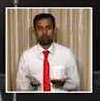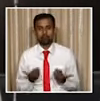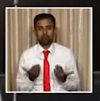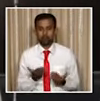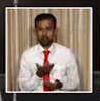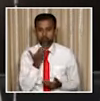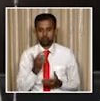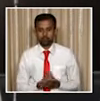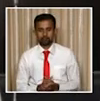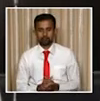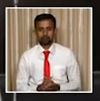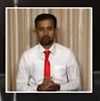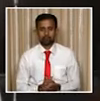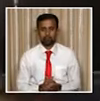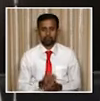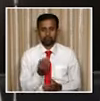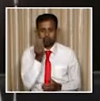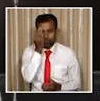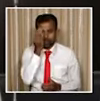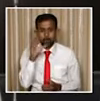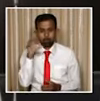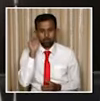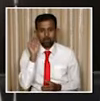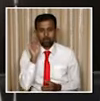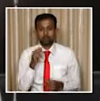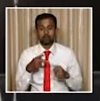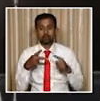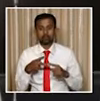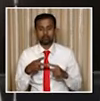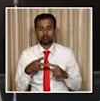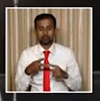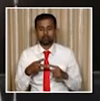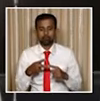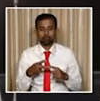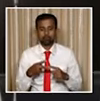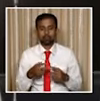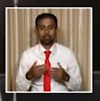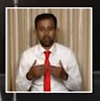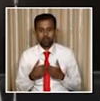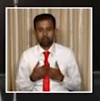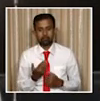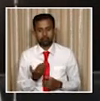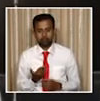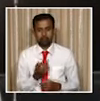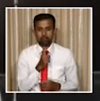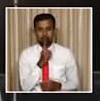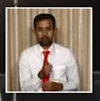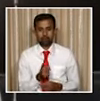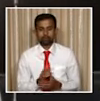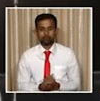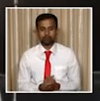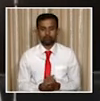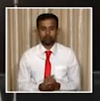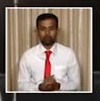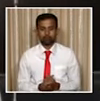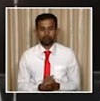the same. Number 2, we demand to stop the war immediately and to come to the table of